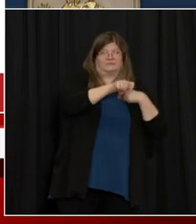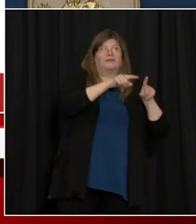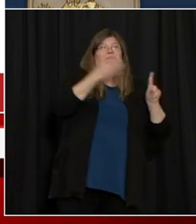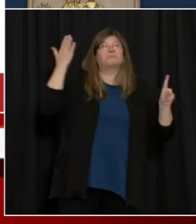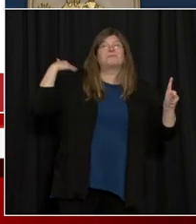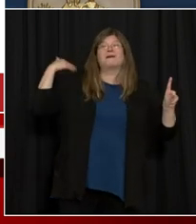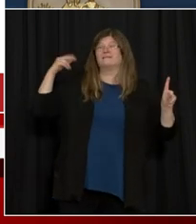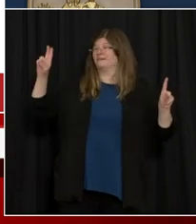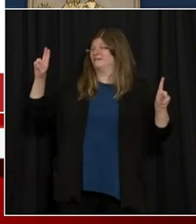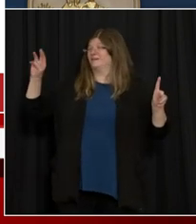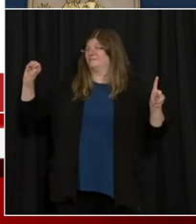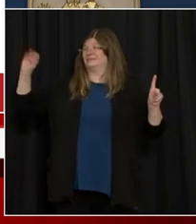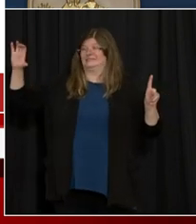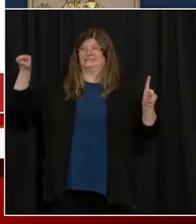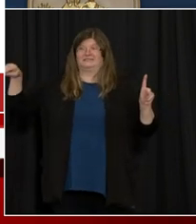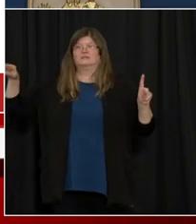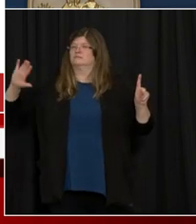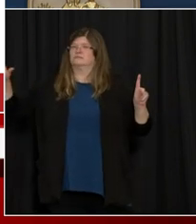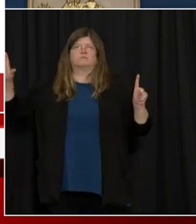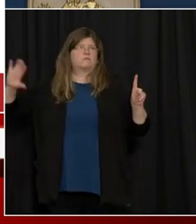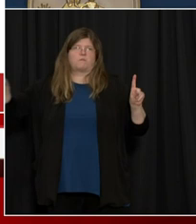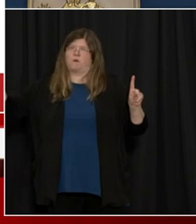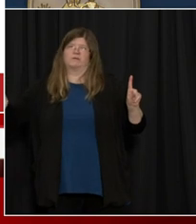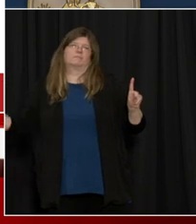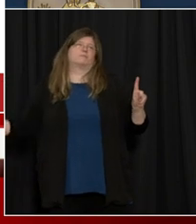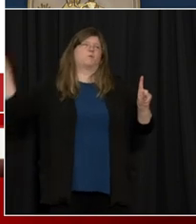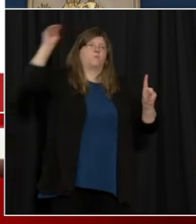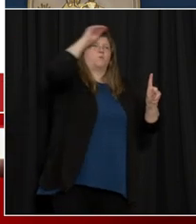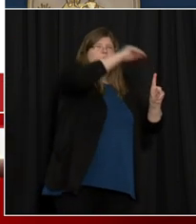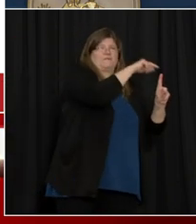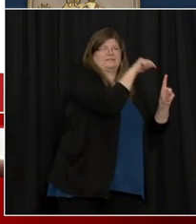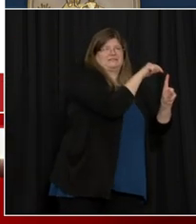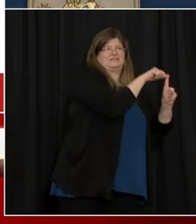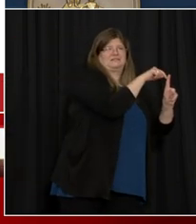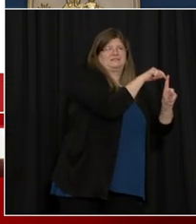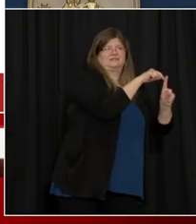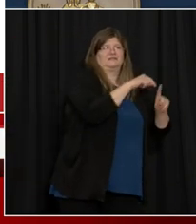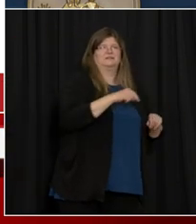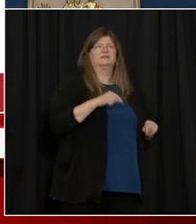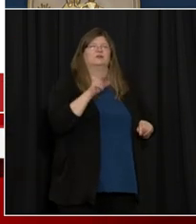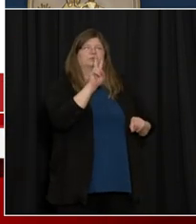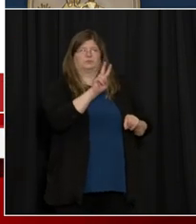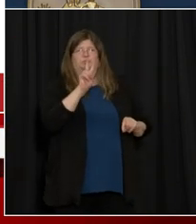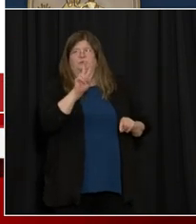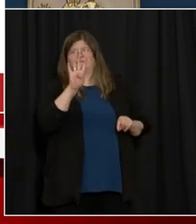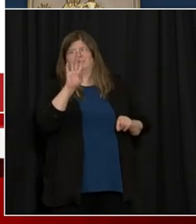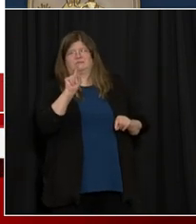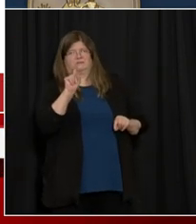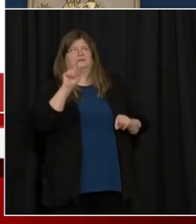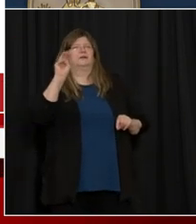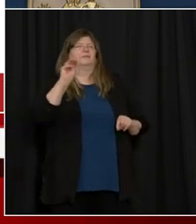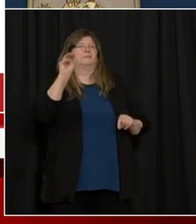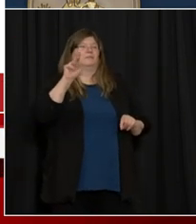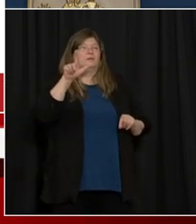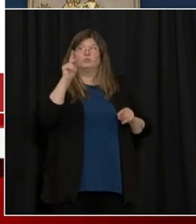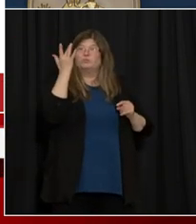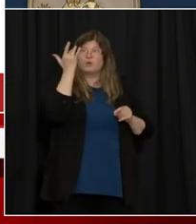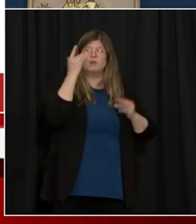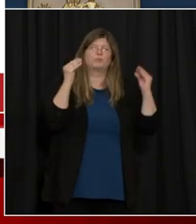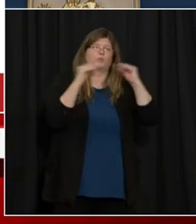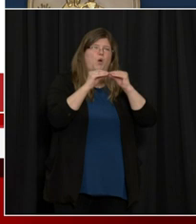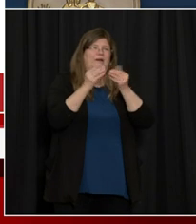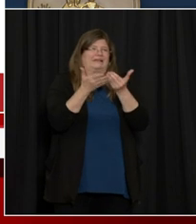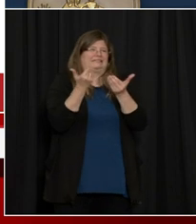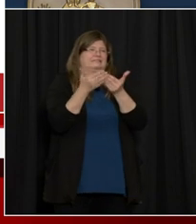our testing site at the United Medical Center. This new location was chosen as a more accessible